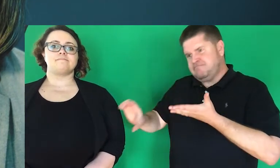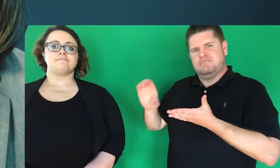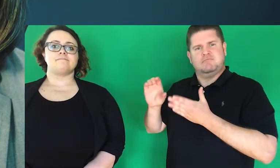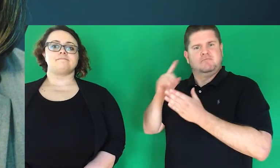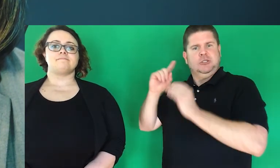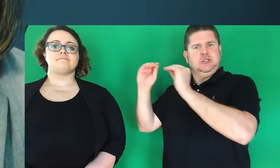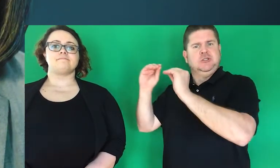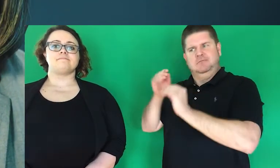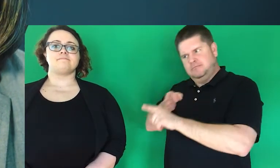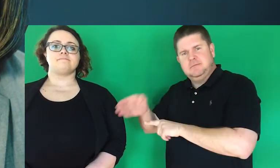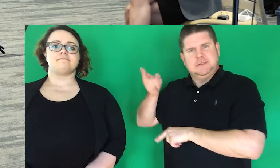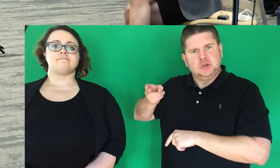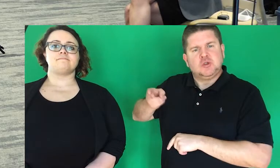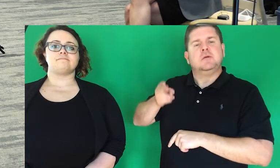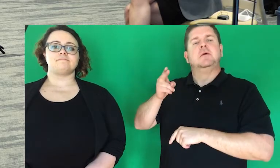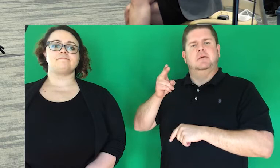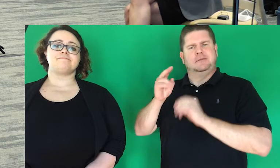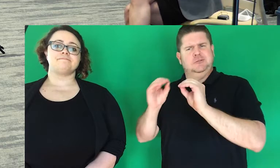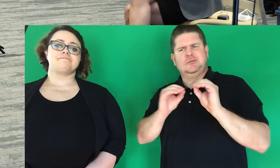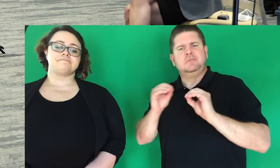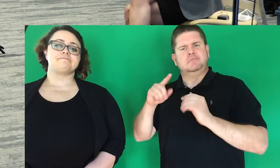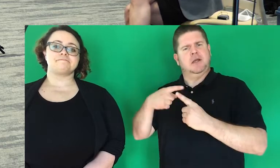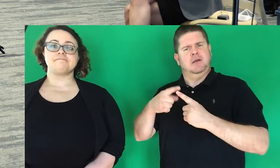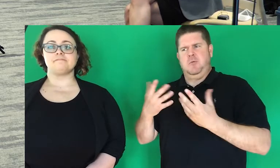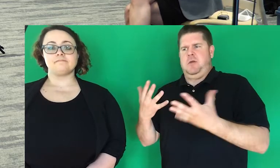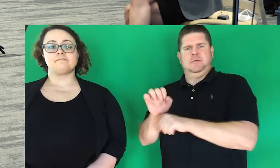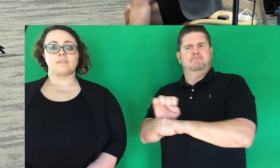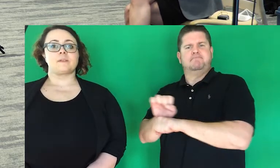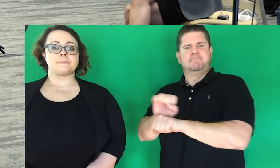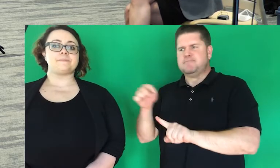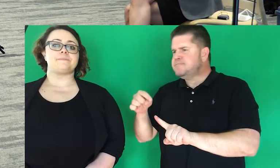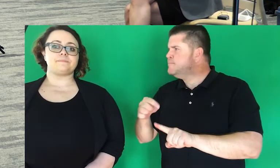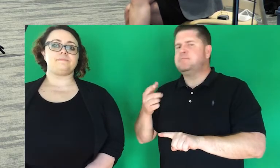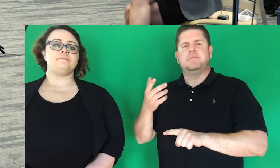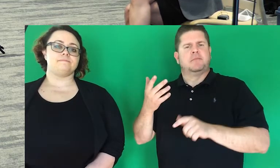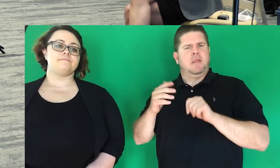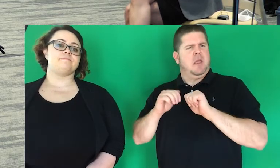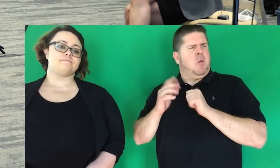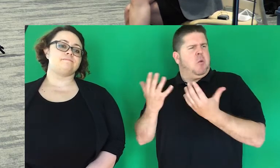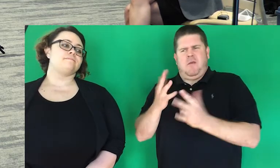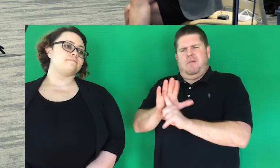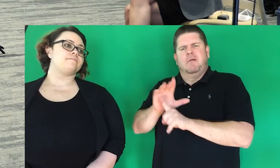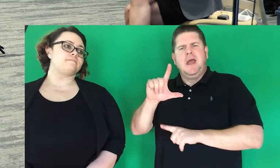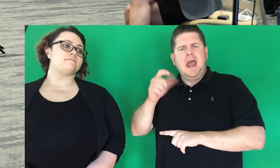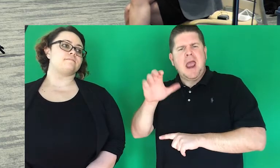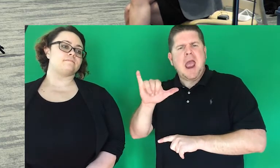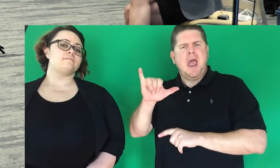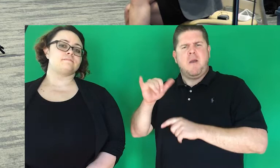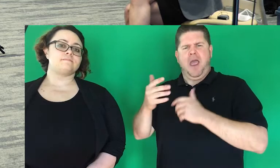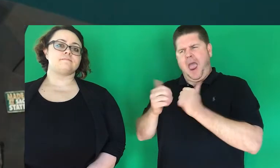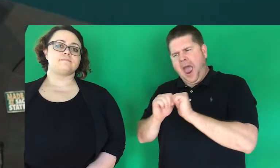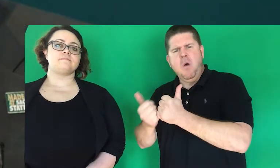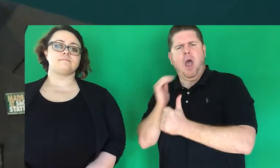in history, teaching us about what slavery was and what its legacy is and how